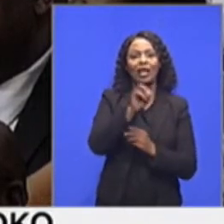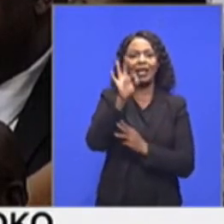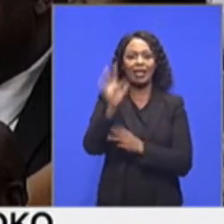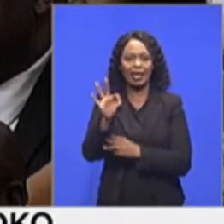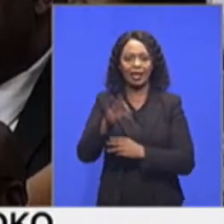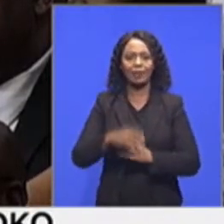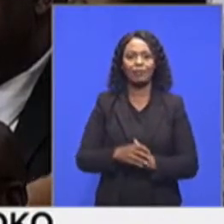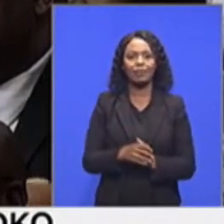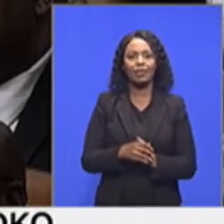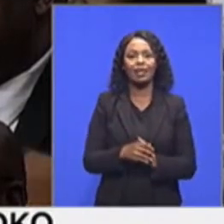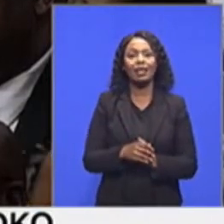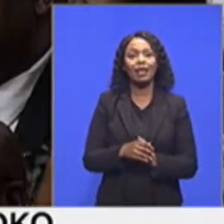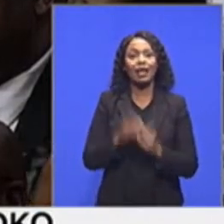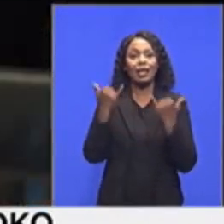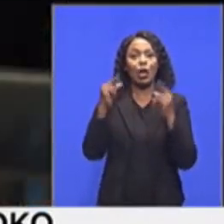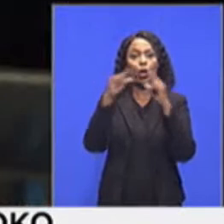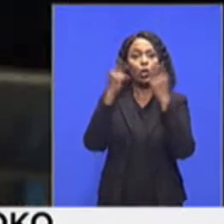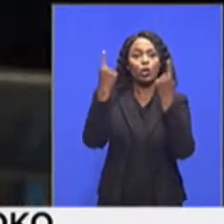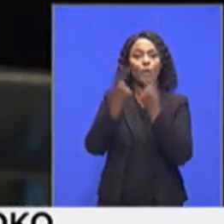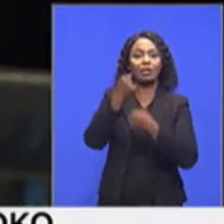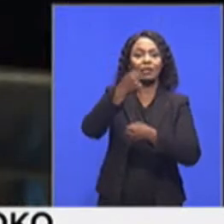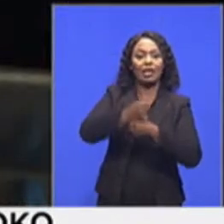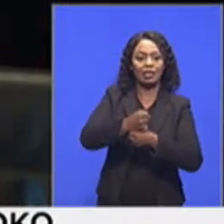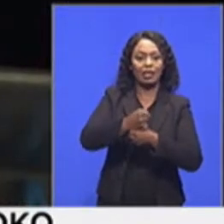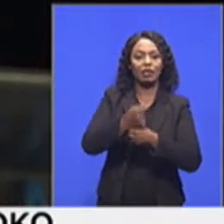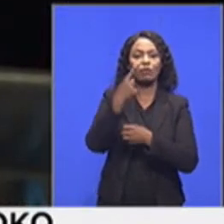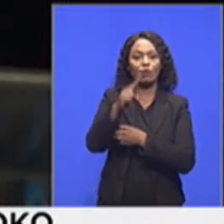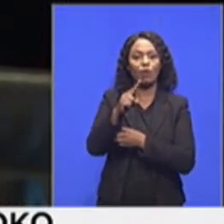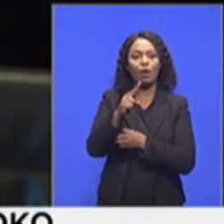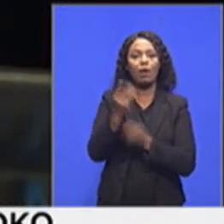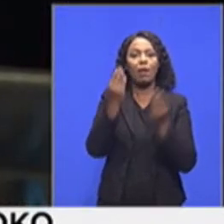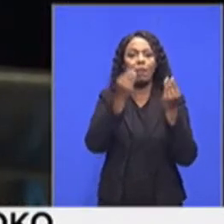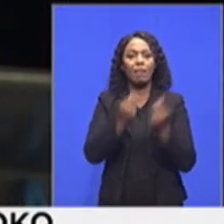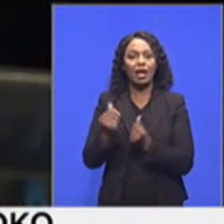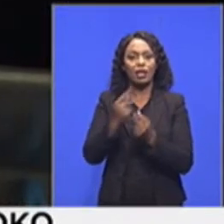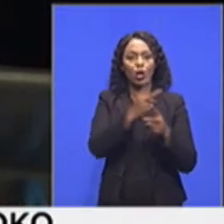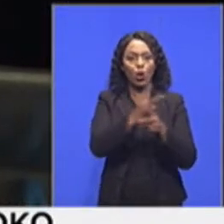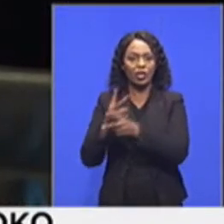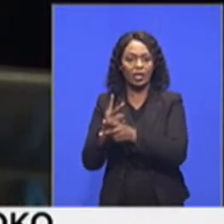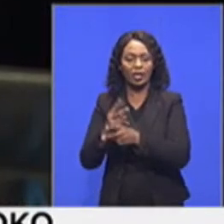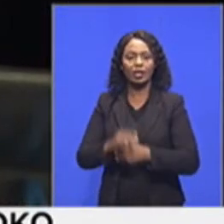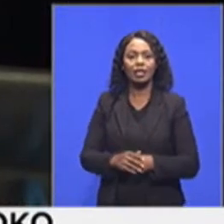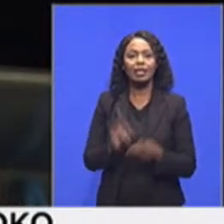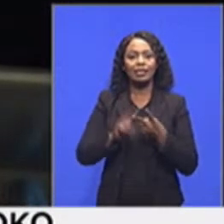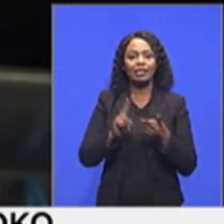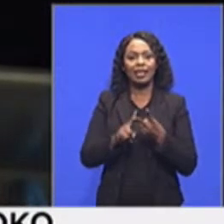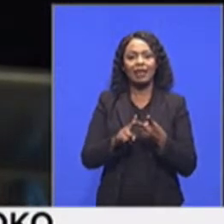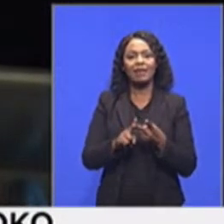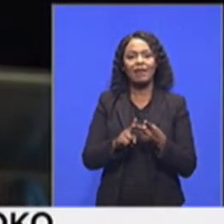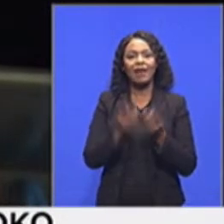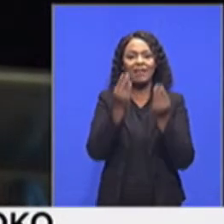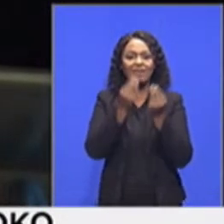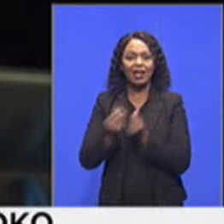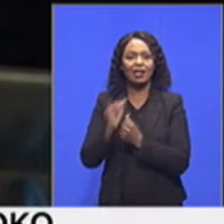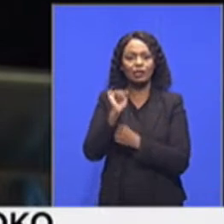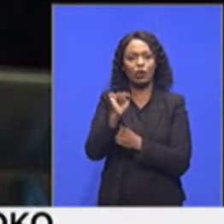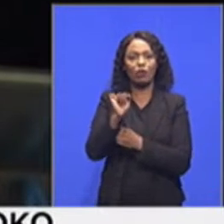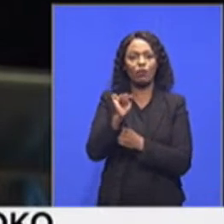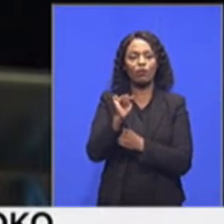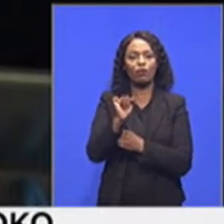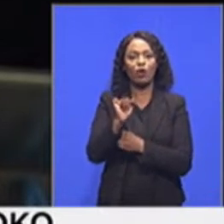sets global standards to combat money laundering and the financing of terrorism. Across national